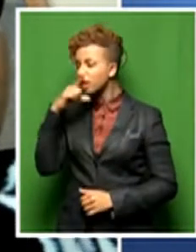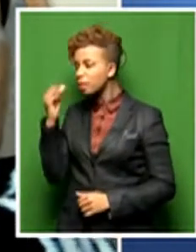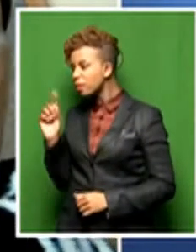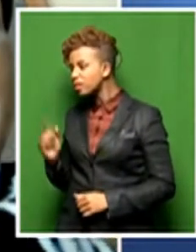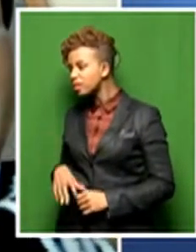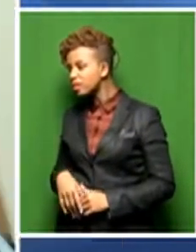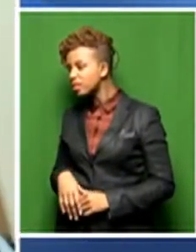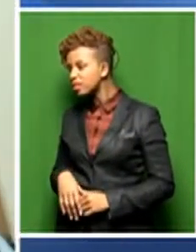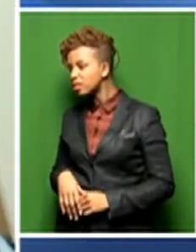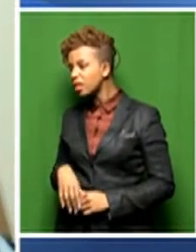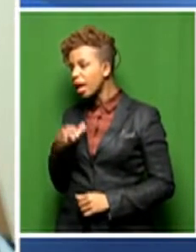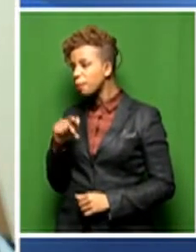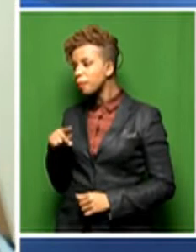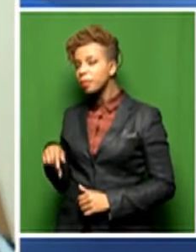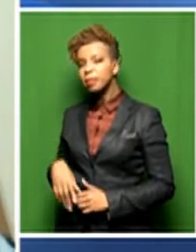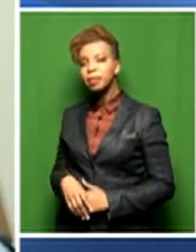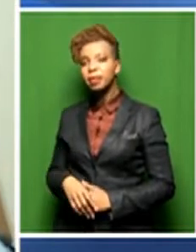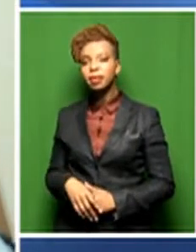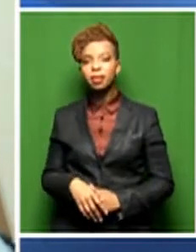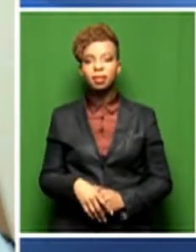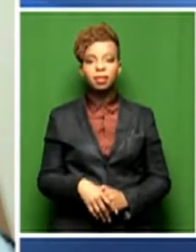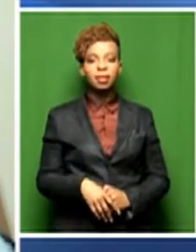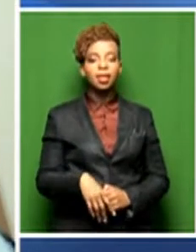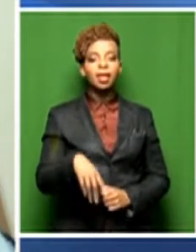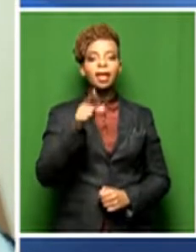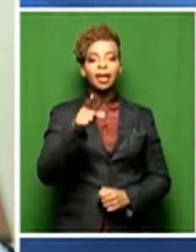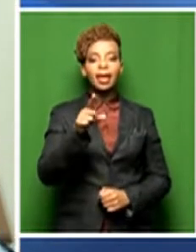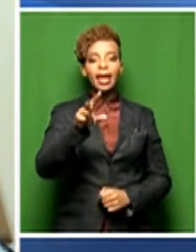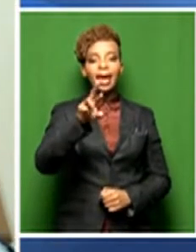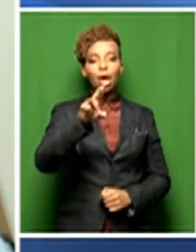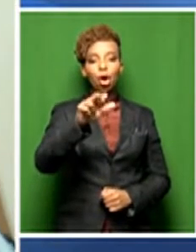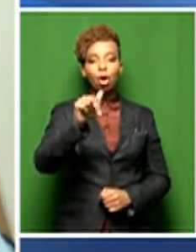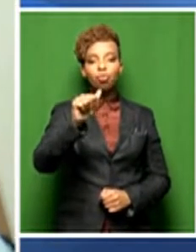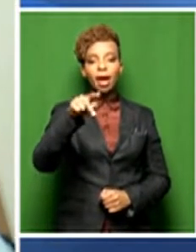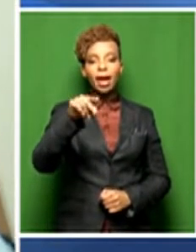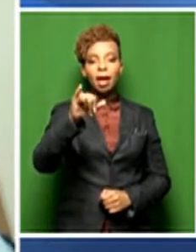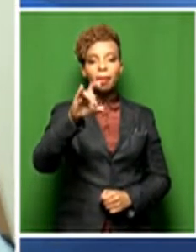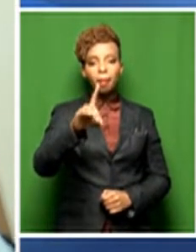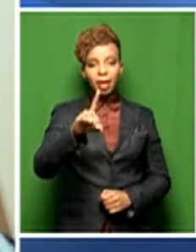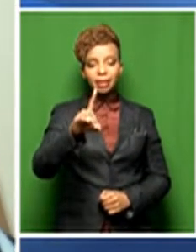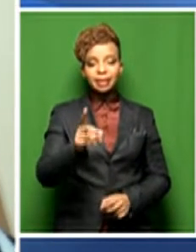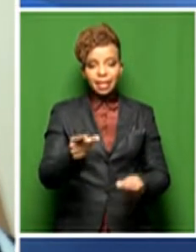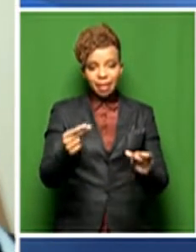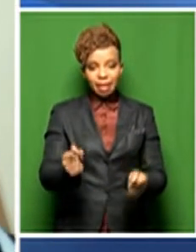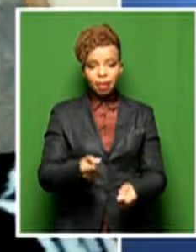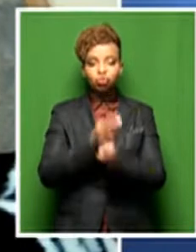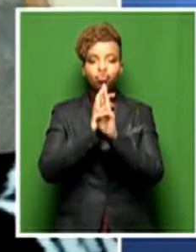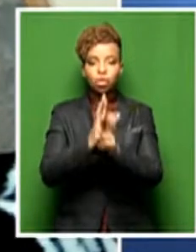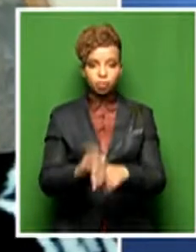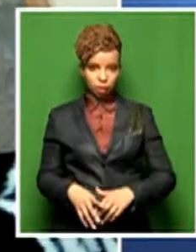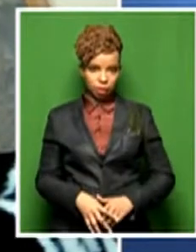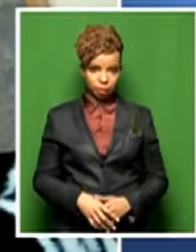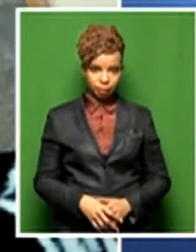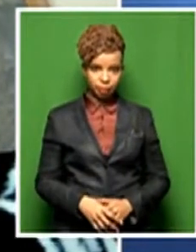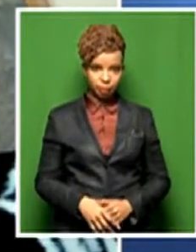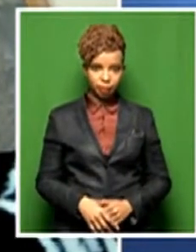The app is called the Rapid Response Emergency Response. Where's one able to get it? Is